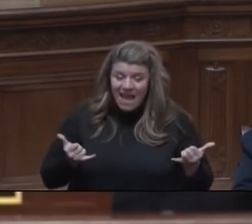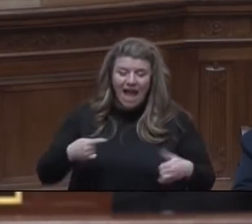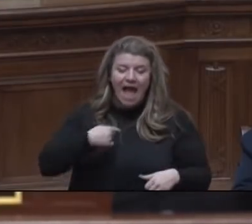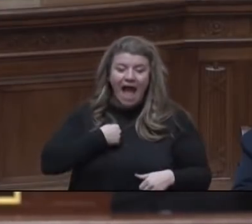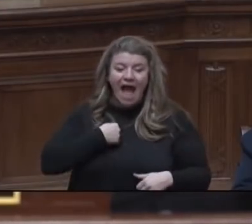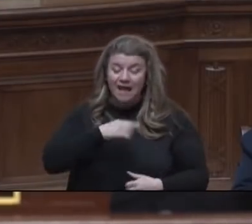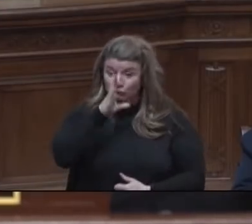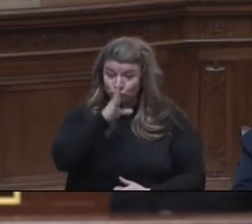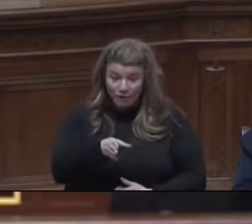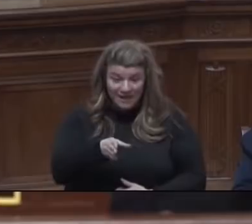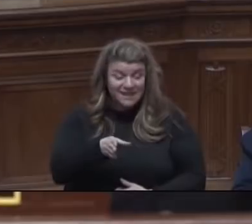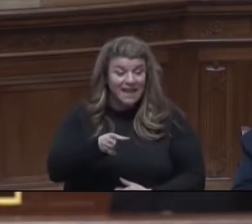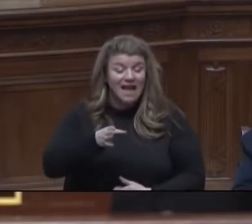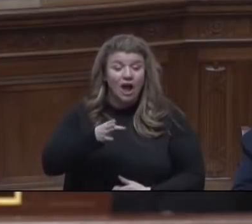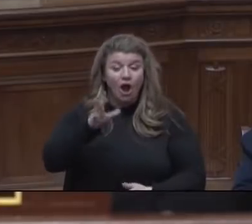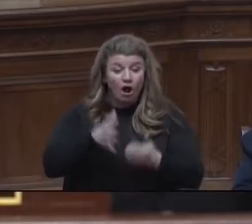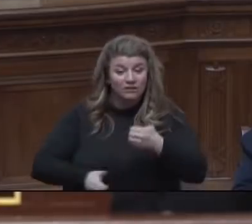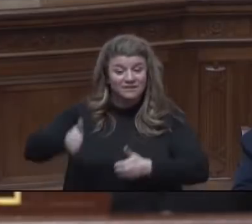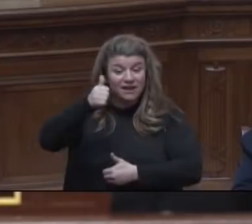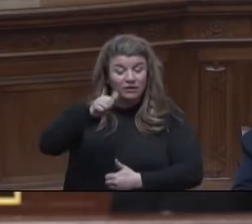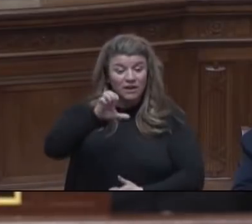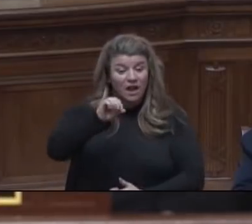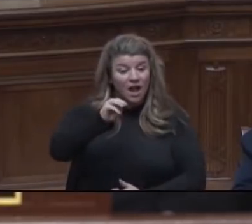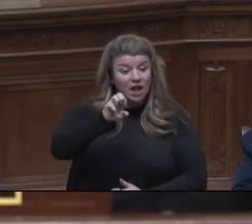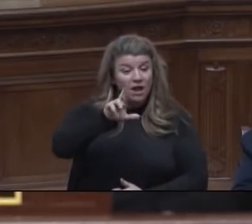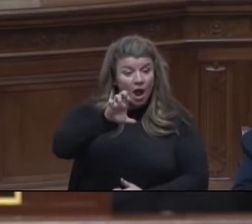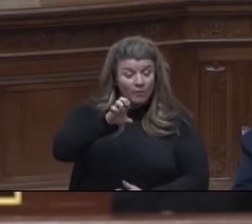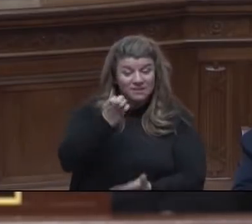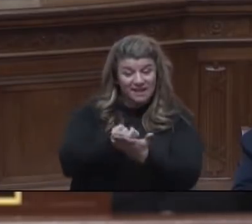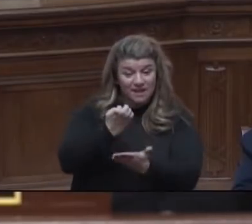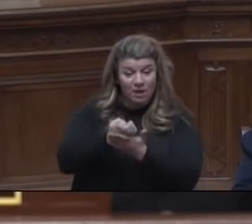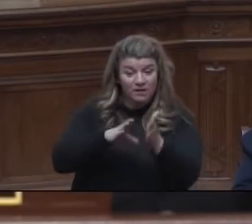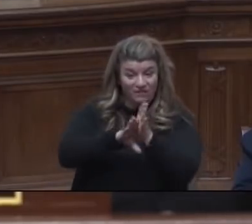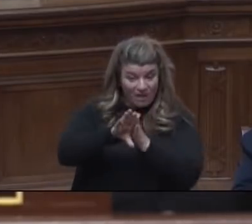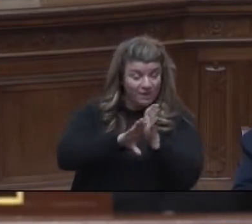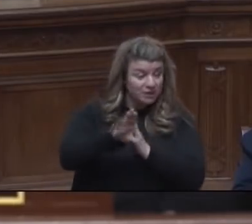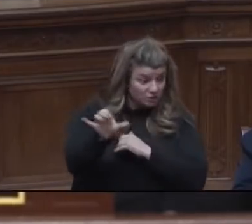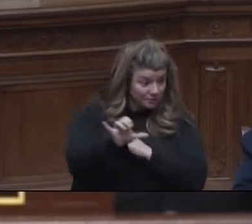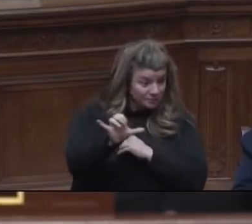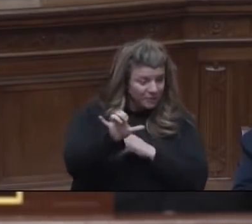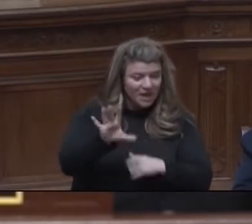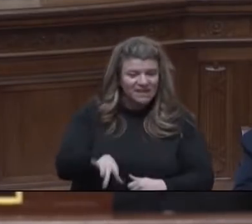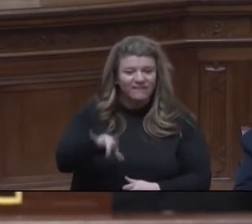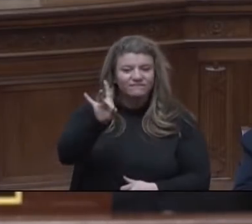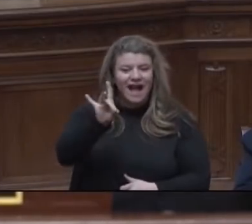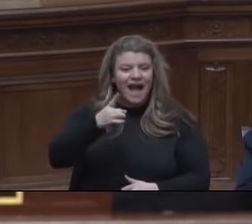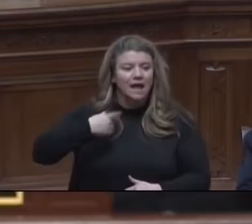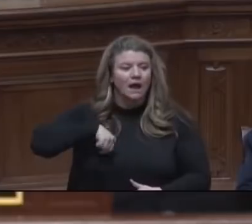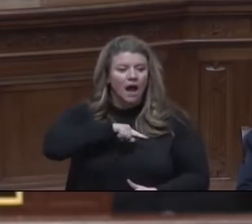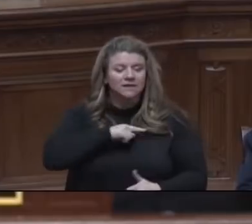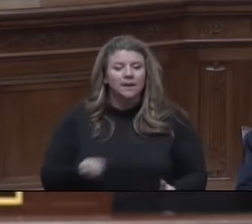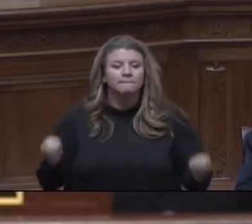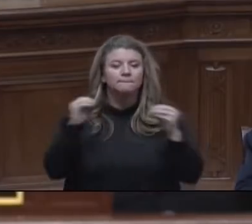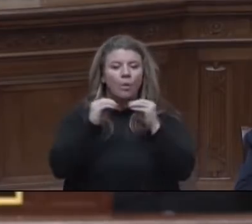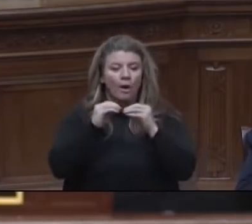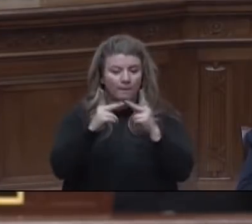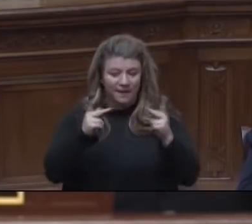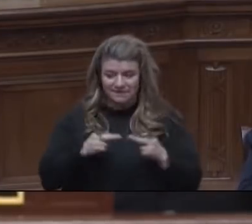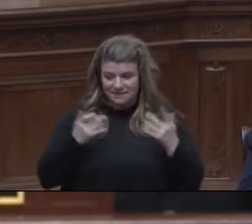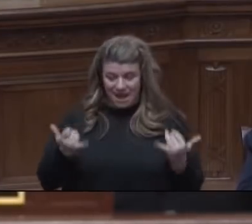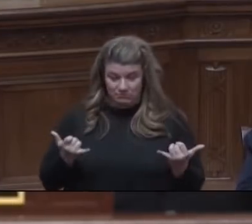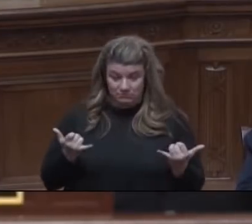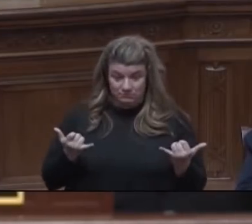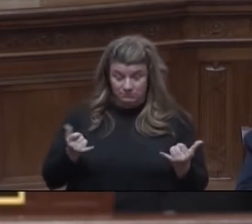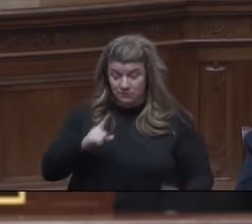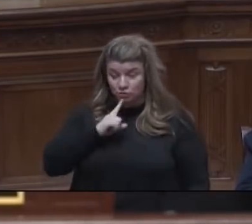I am directing our Secretary of Commerce and Economic Development as well to find us more sites now. So that